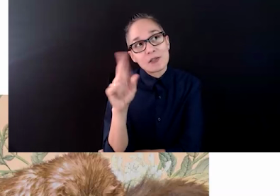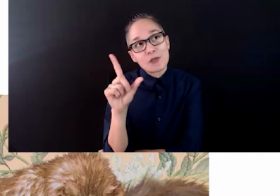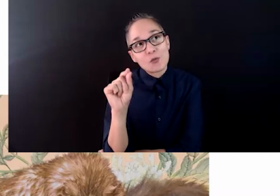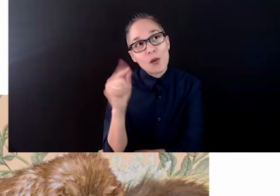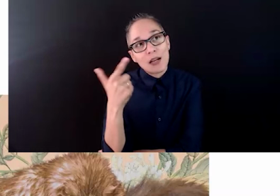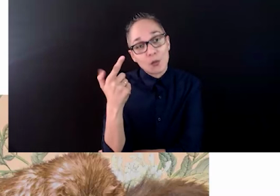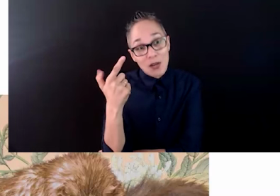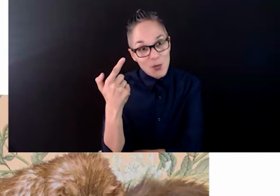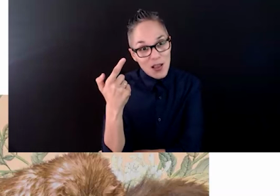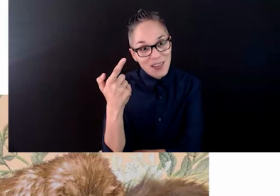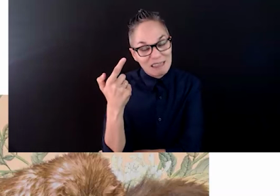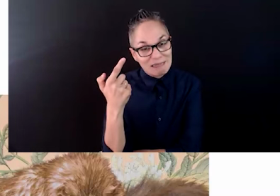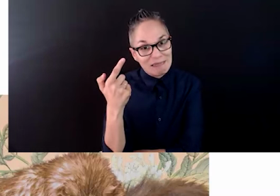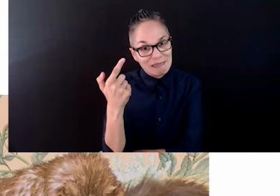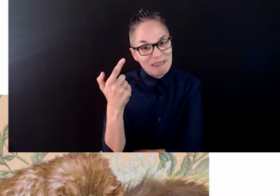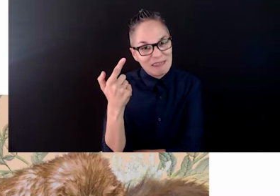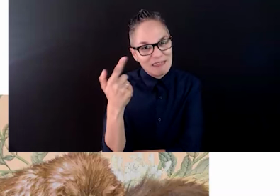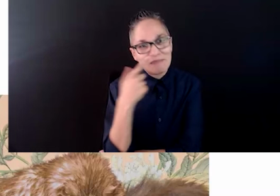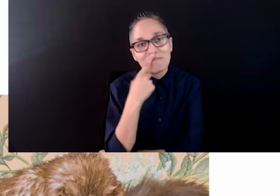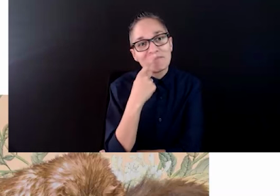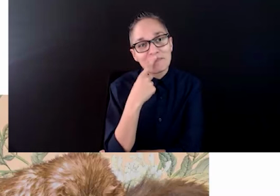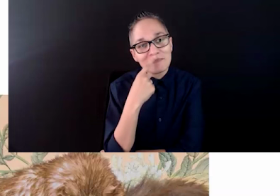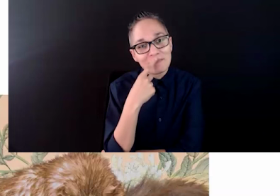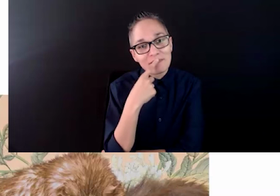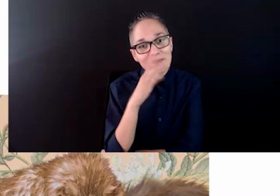2021? Which was what date, if you're,